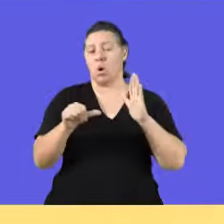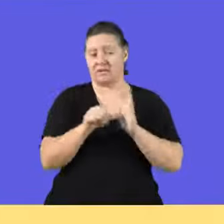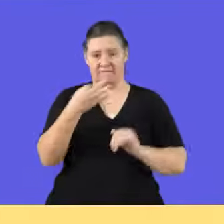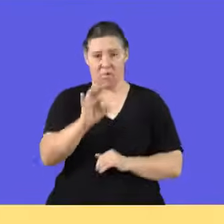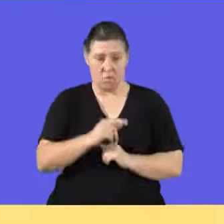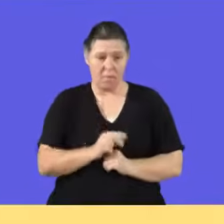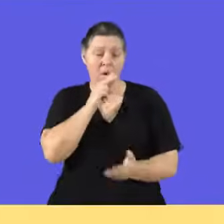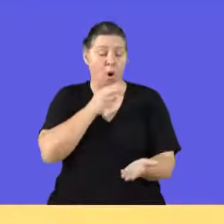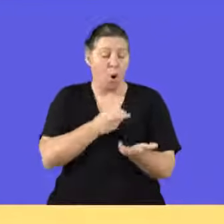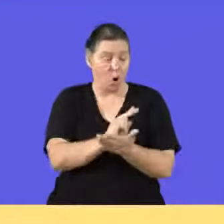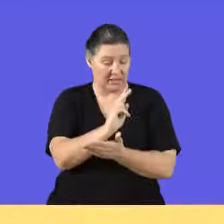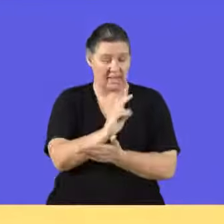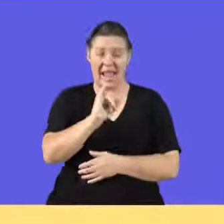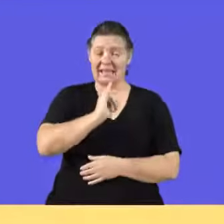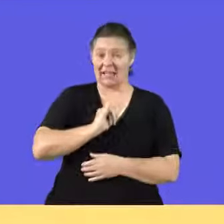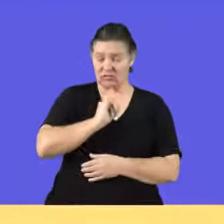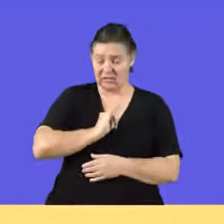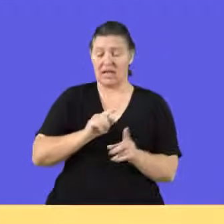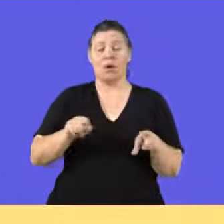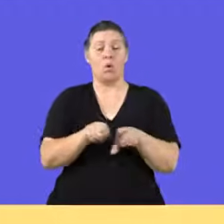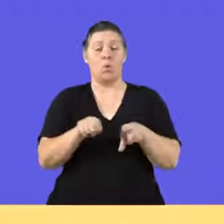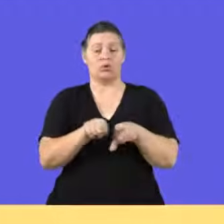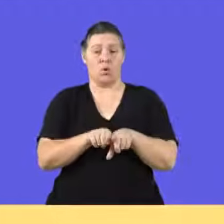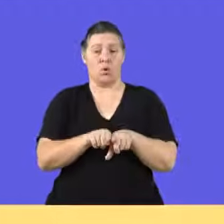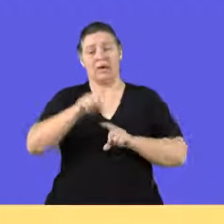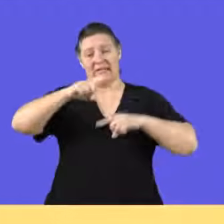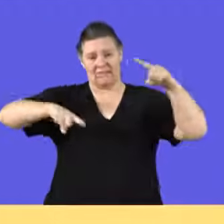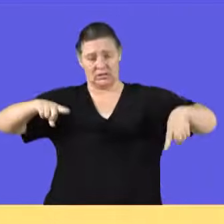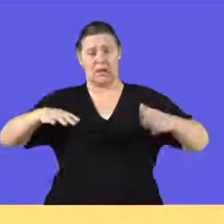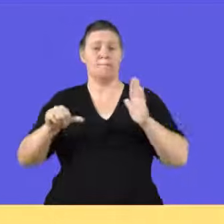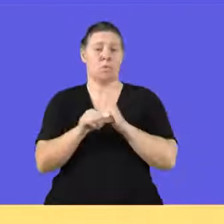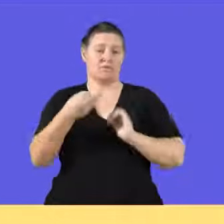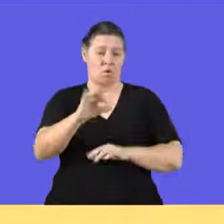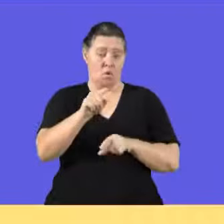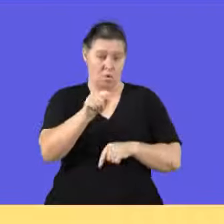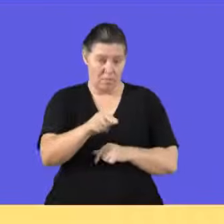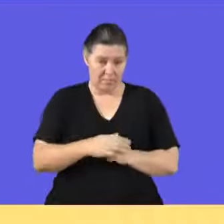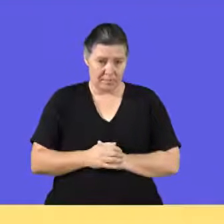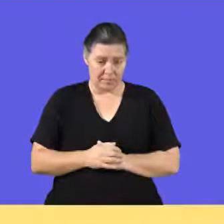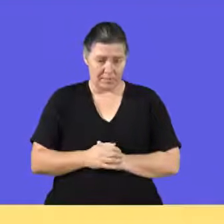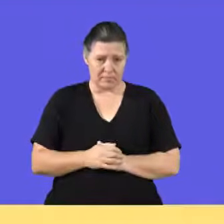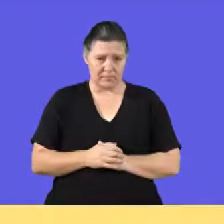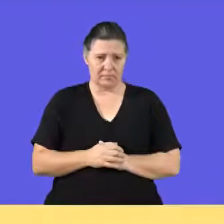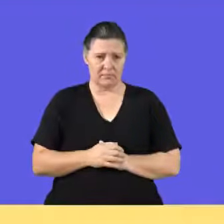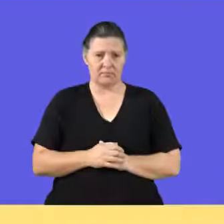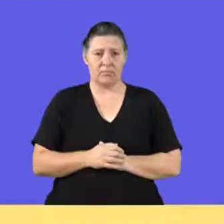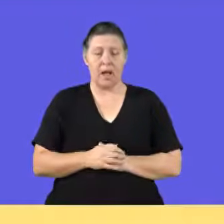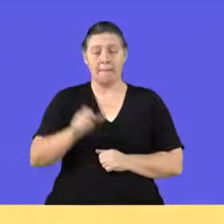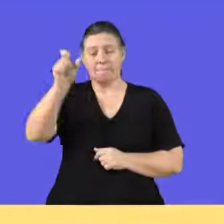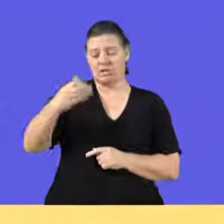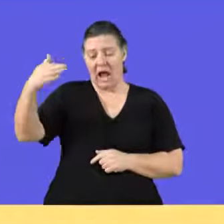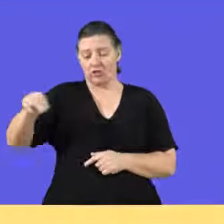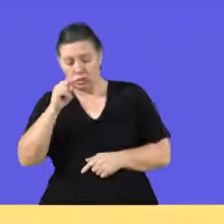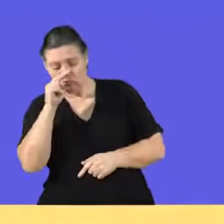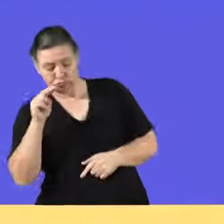diversity. This is very important. Your honesty, integrity, and your diversity. Now,